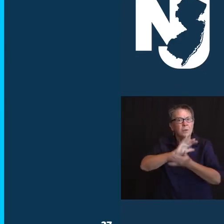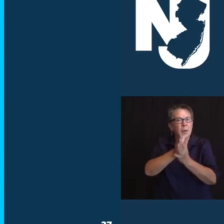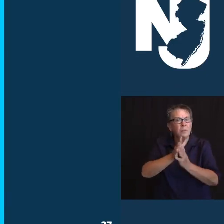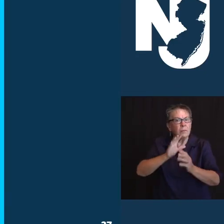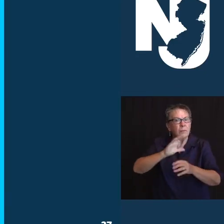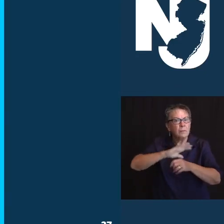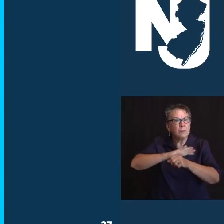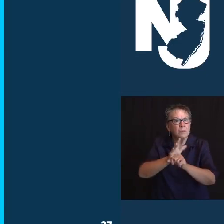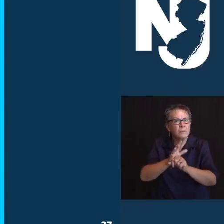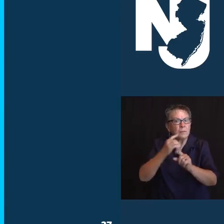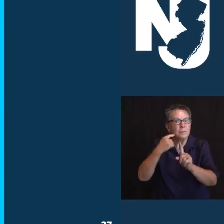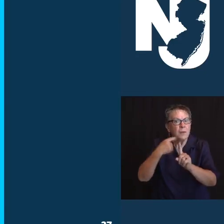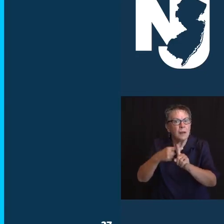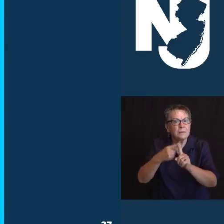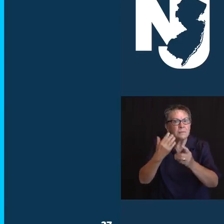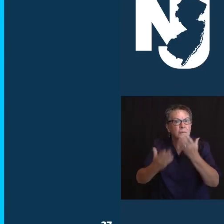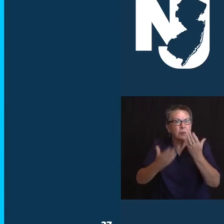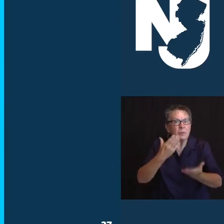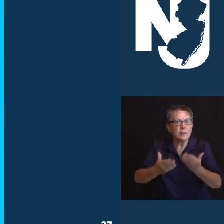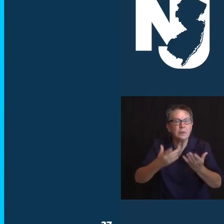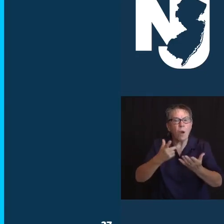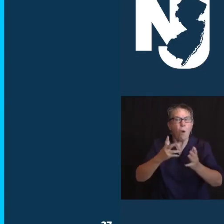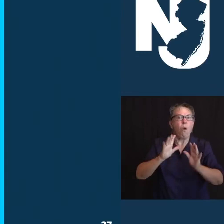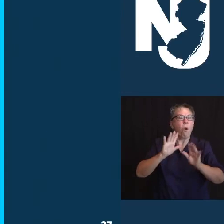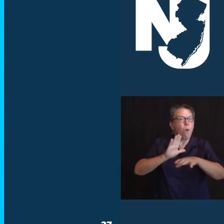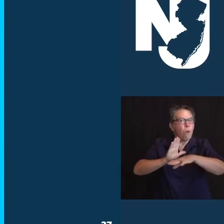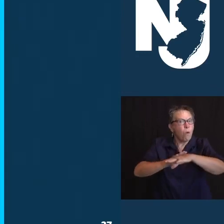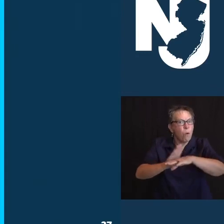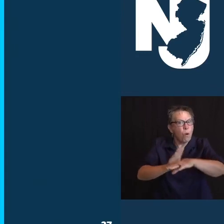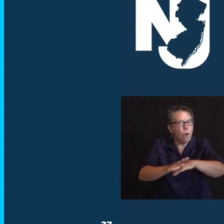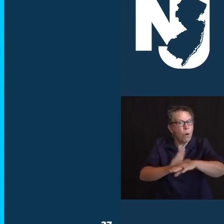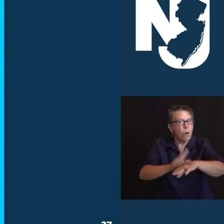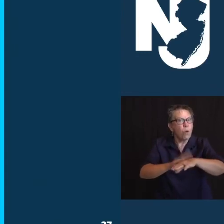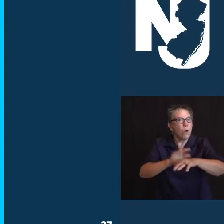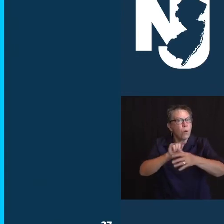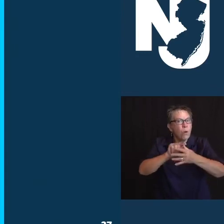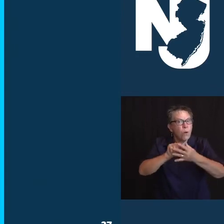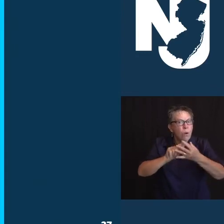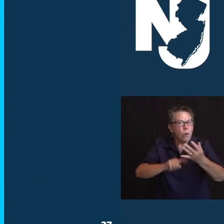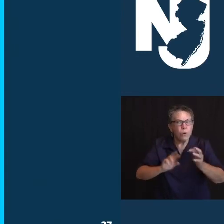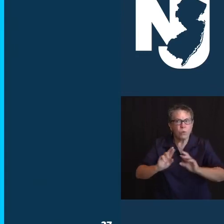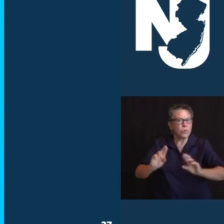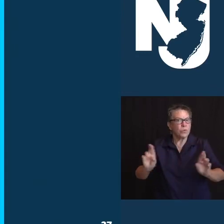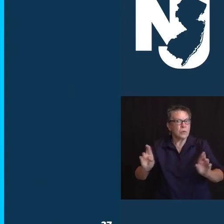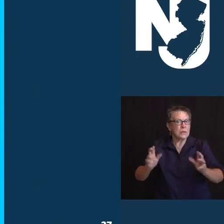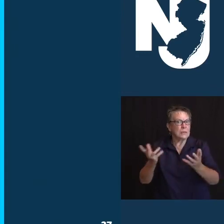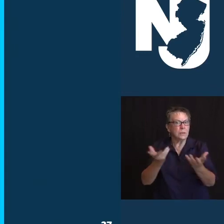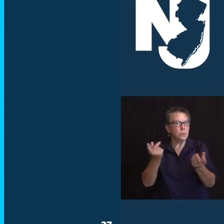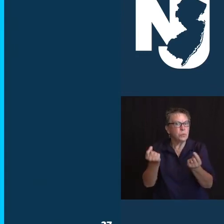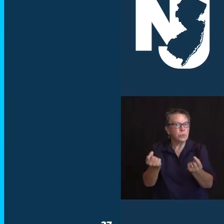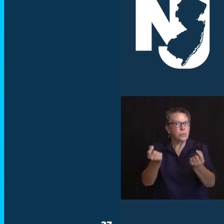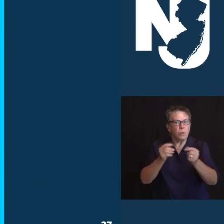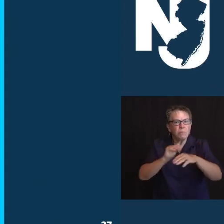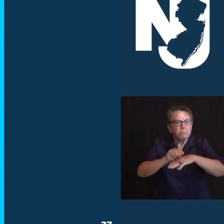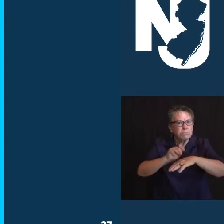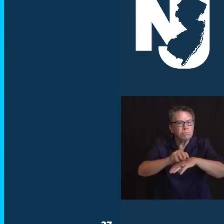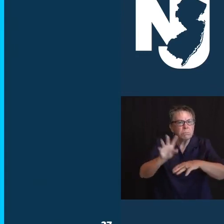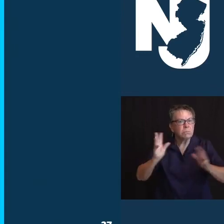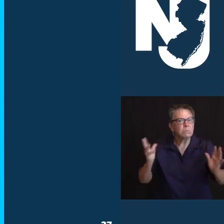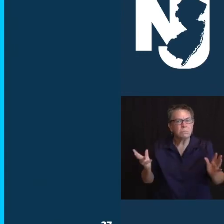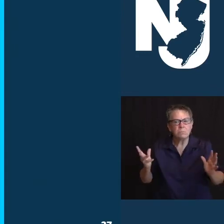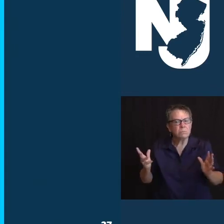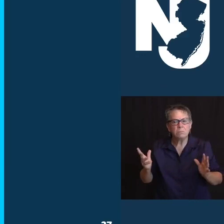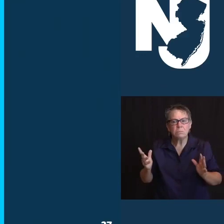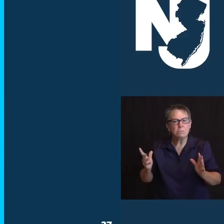healthy. A contact tracer will identify themselves as working with the local health department. If you are concerned that it's a